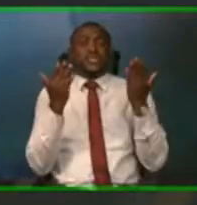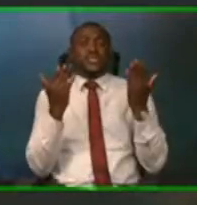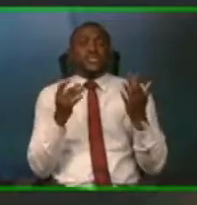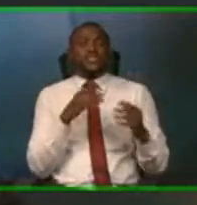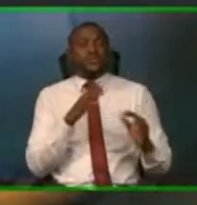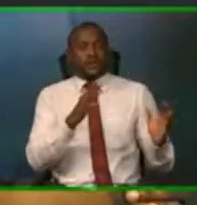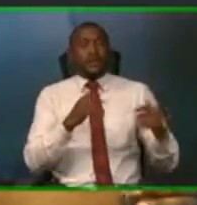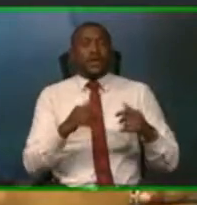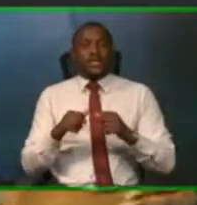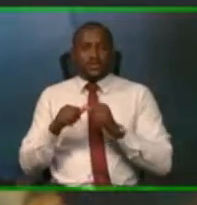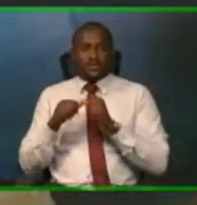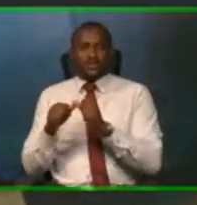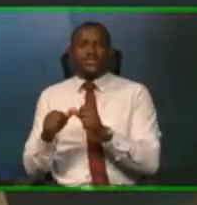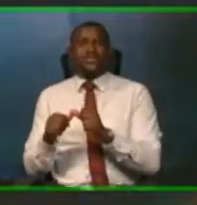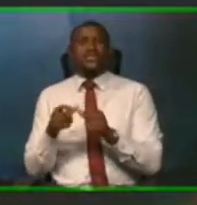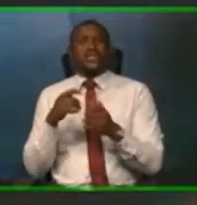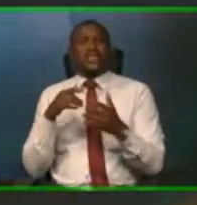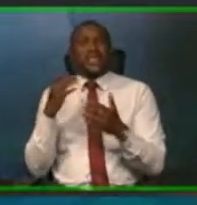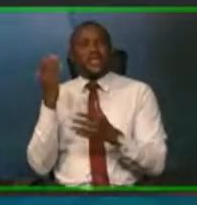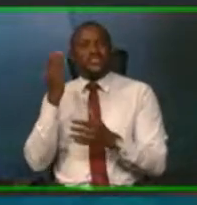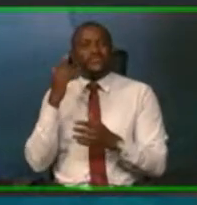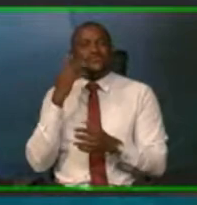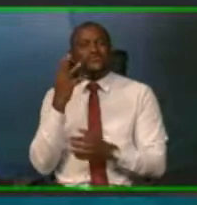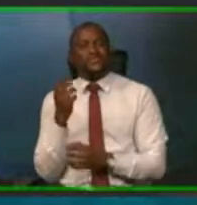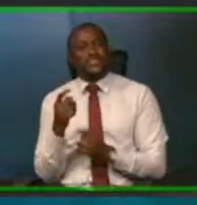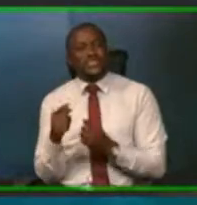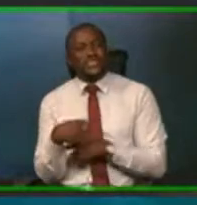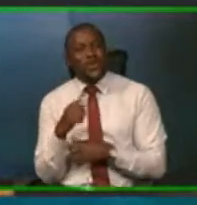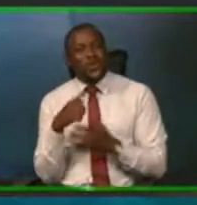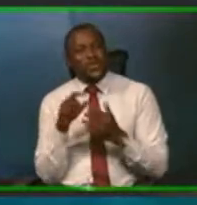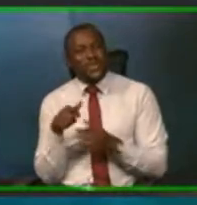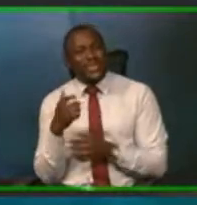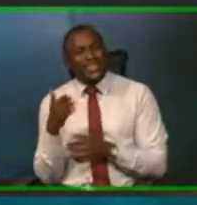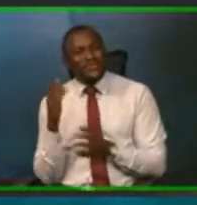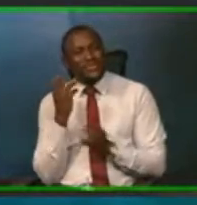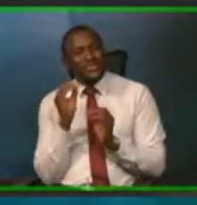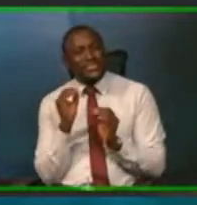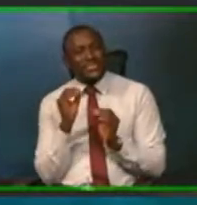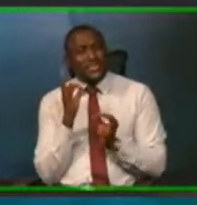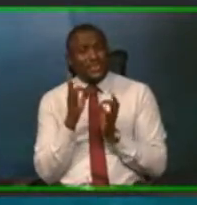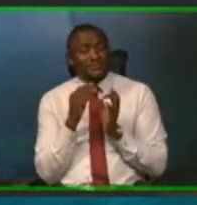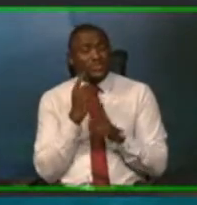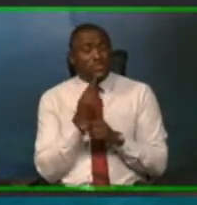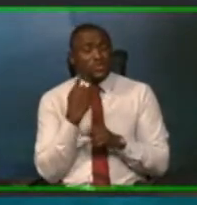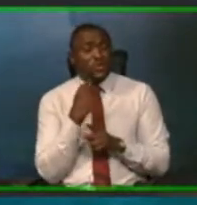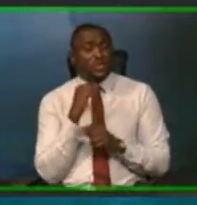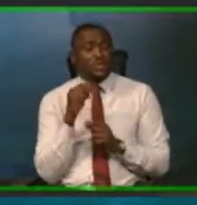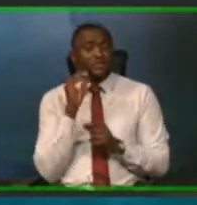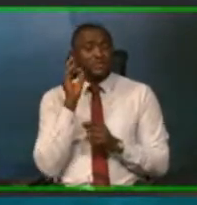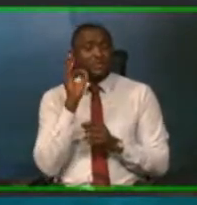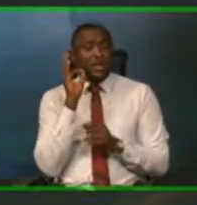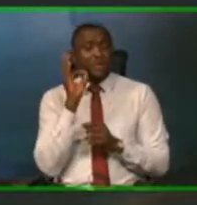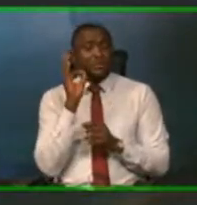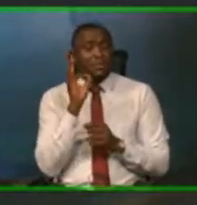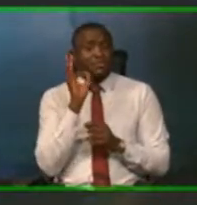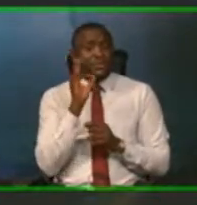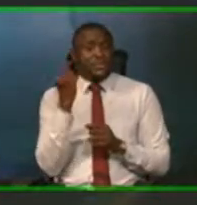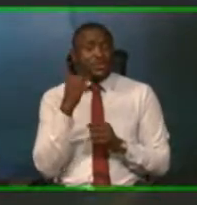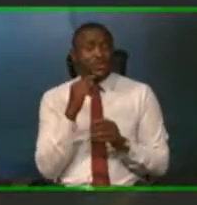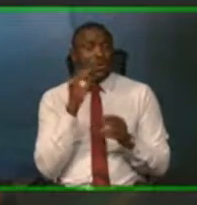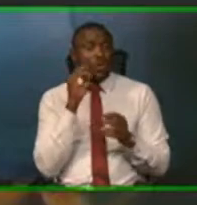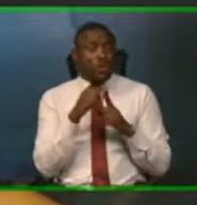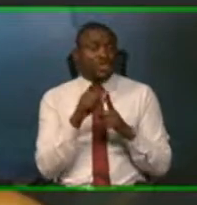lecture for 40 days. What else was he teaching them? If he was the ministry of the word, he had taught them. If he was prayer, he had taught them.